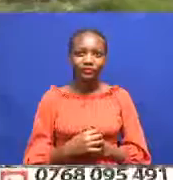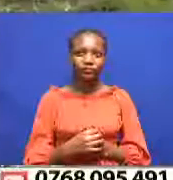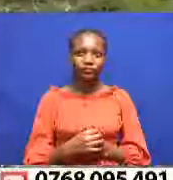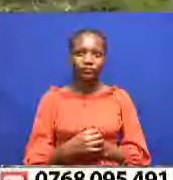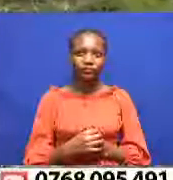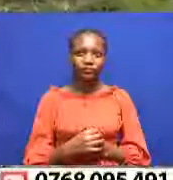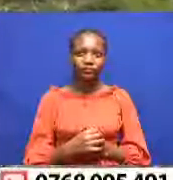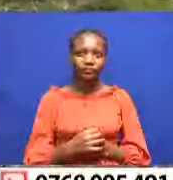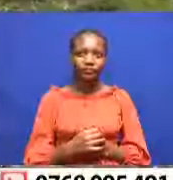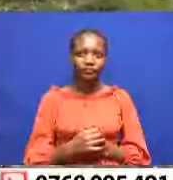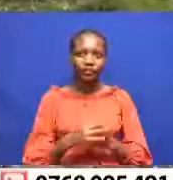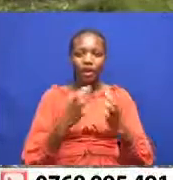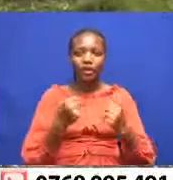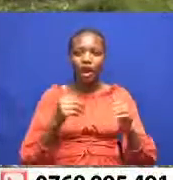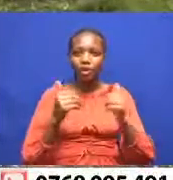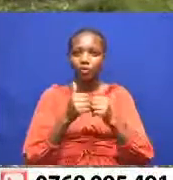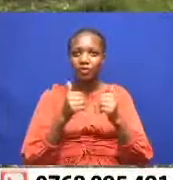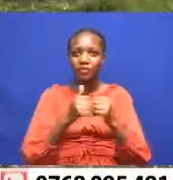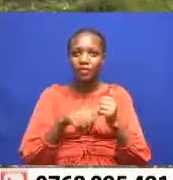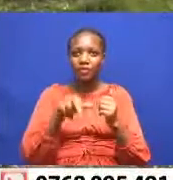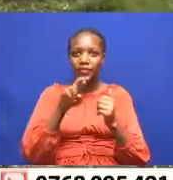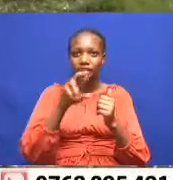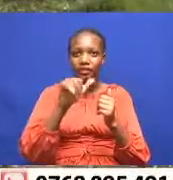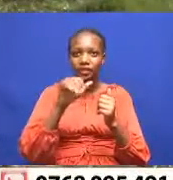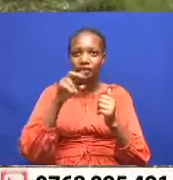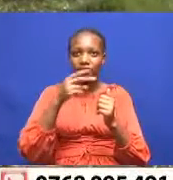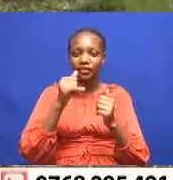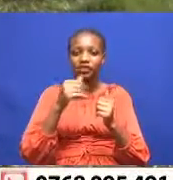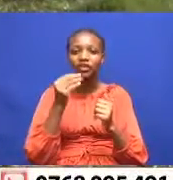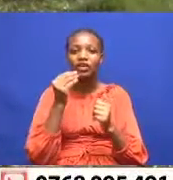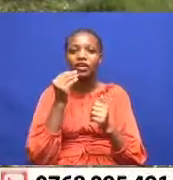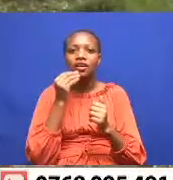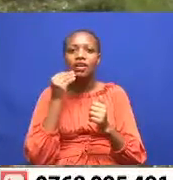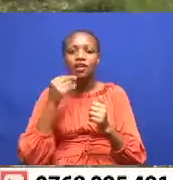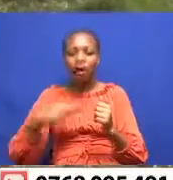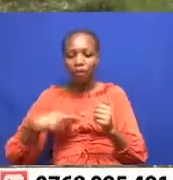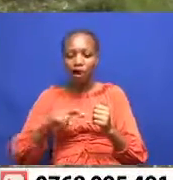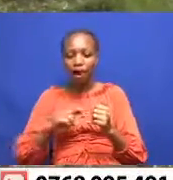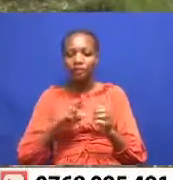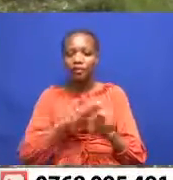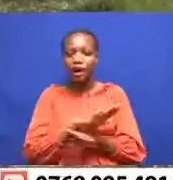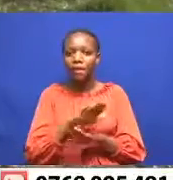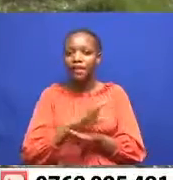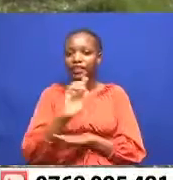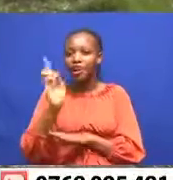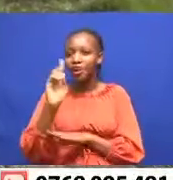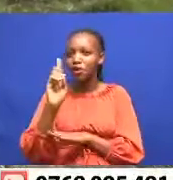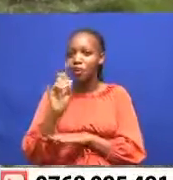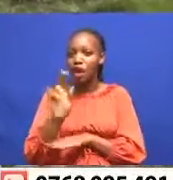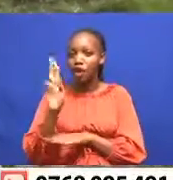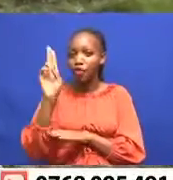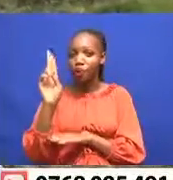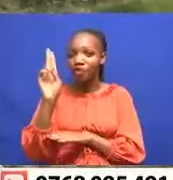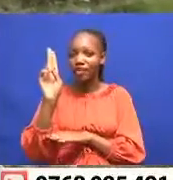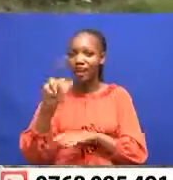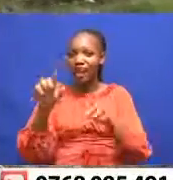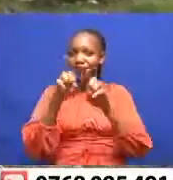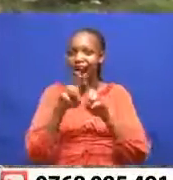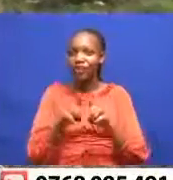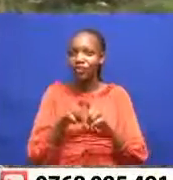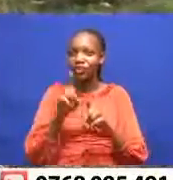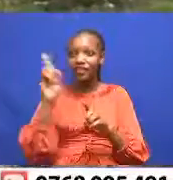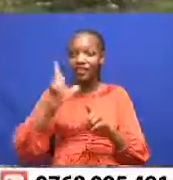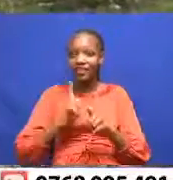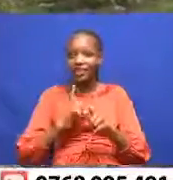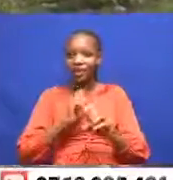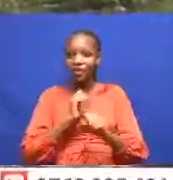We meet Rachel Wambui Kimondo at her house in Umoja Phase 1, Nairobi. The digital online marketer